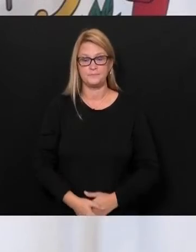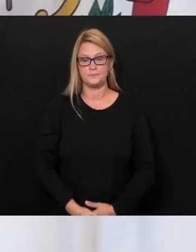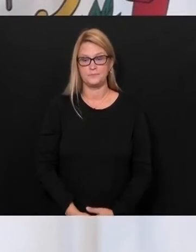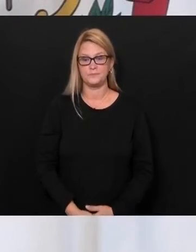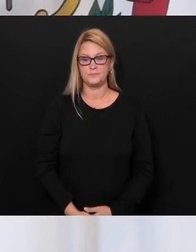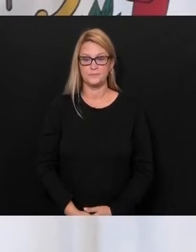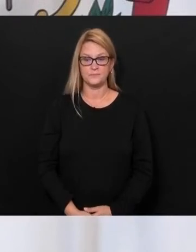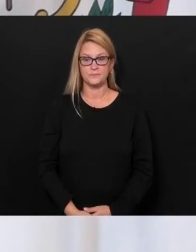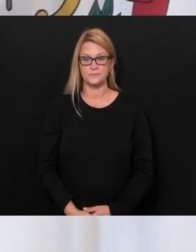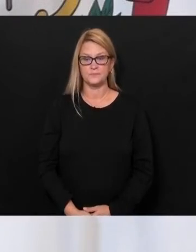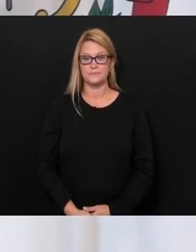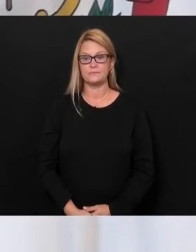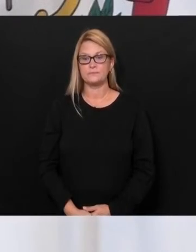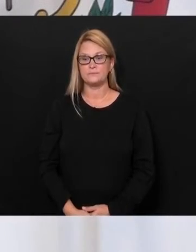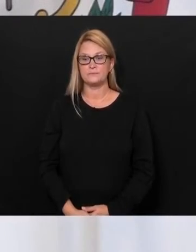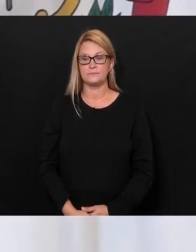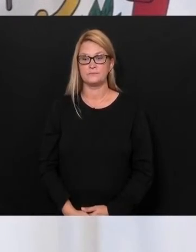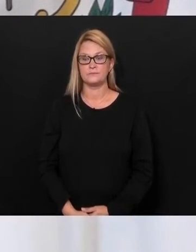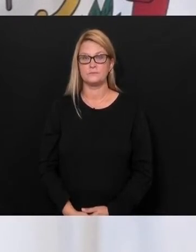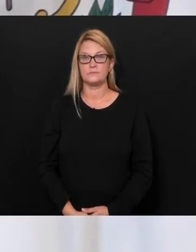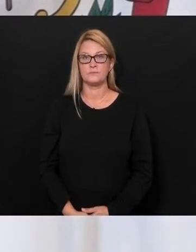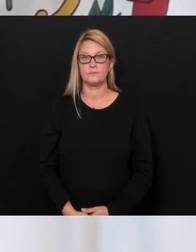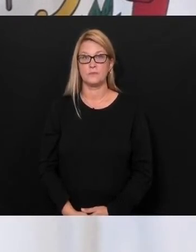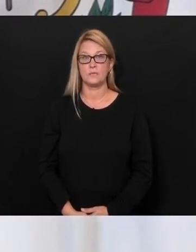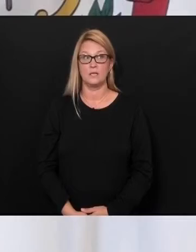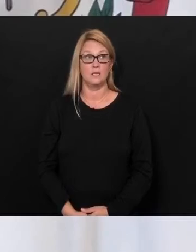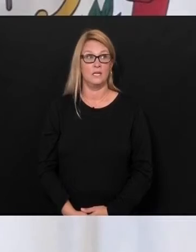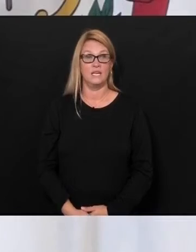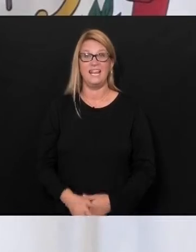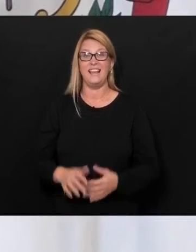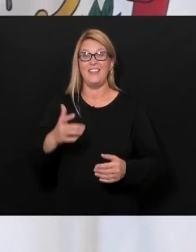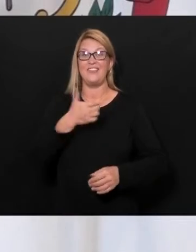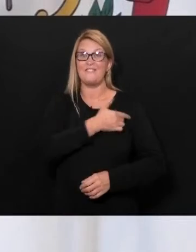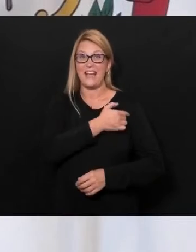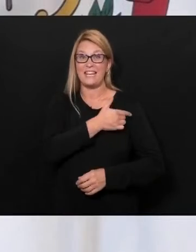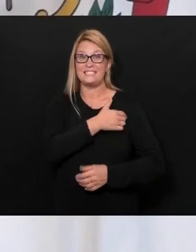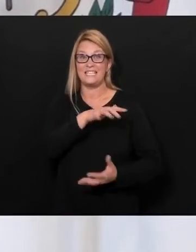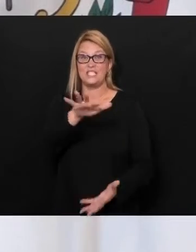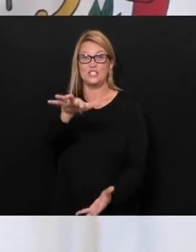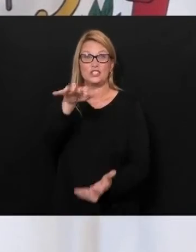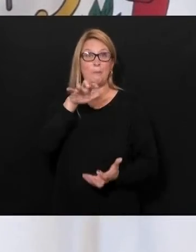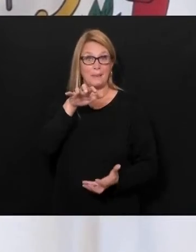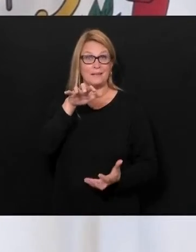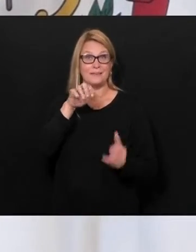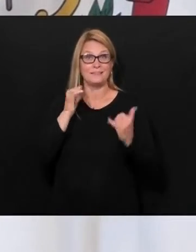Now, we're pushing the vaccines out the door as fast as we possibly can, and we're